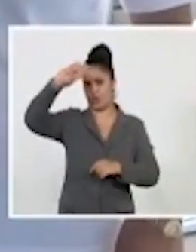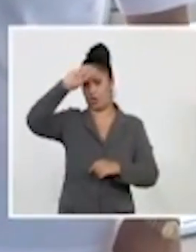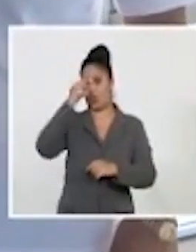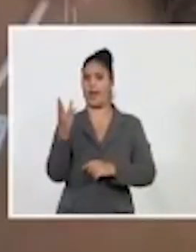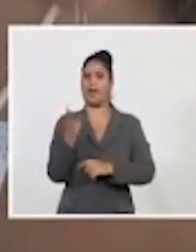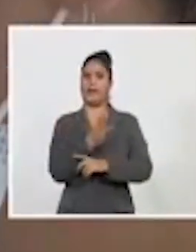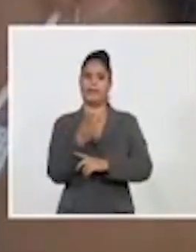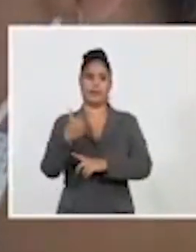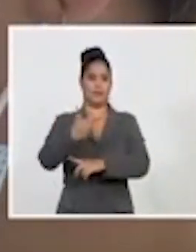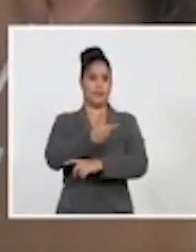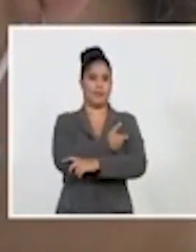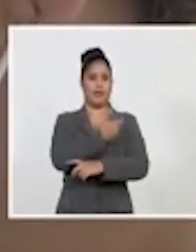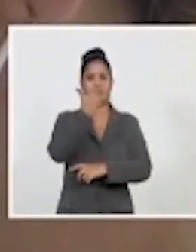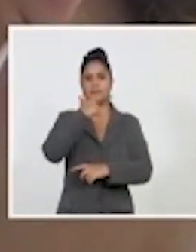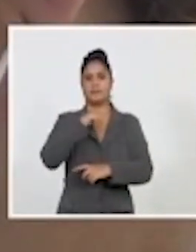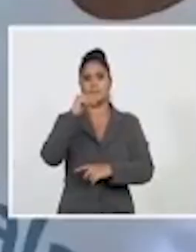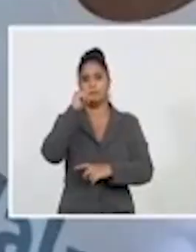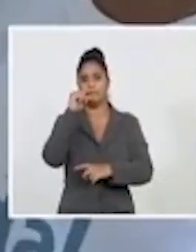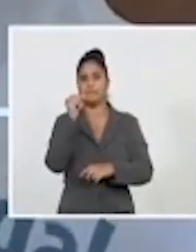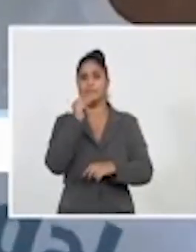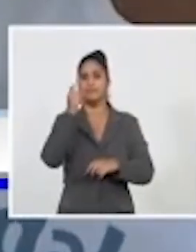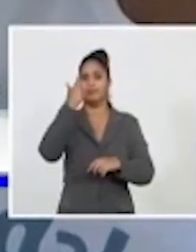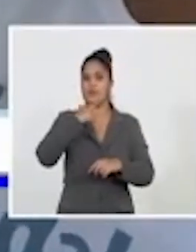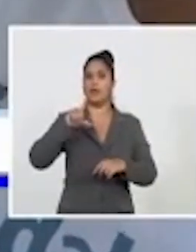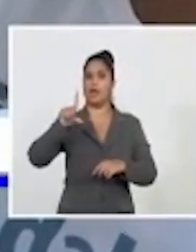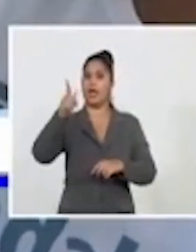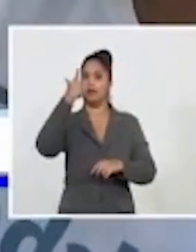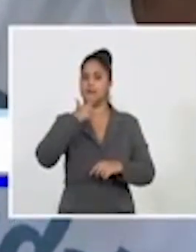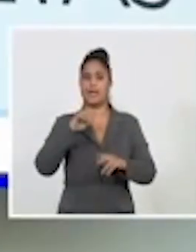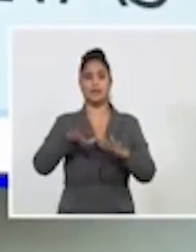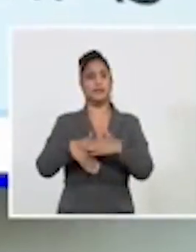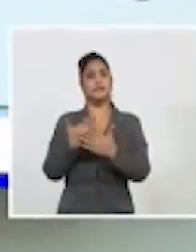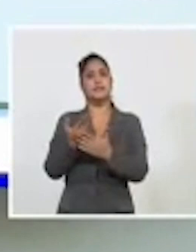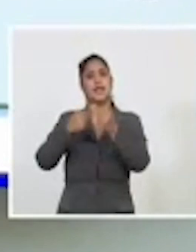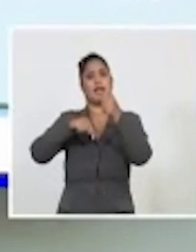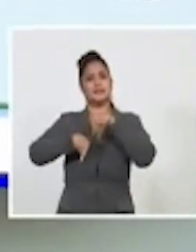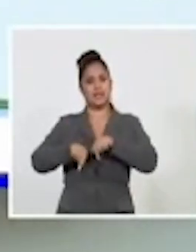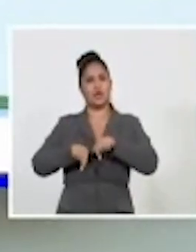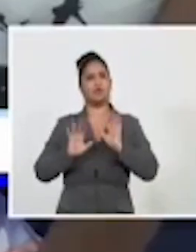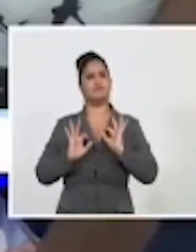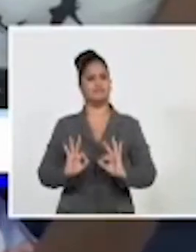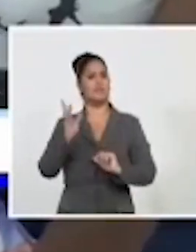Since the 22nd of the past month of March, the Abdalla vaccine has been applied to